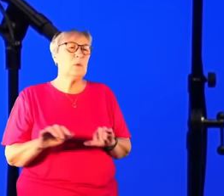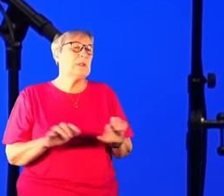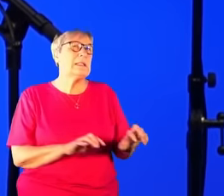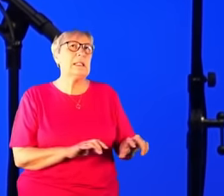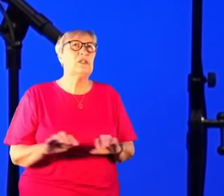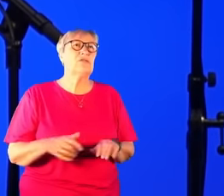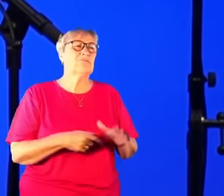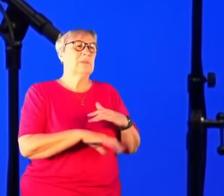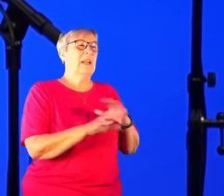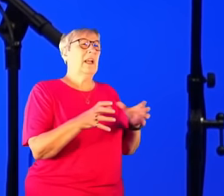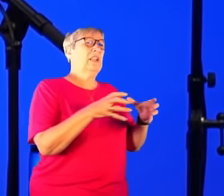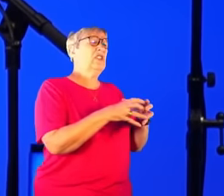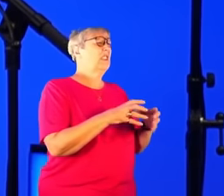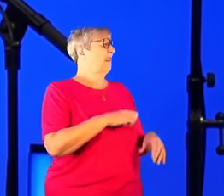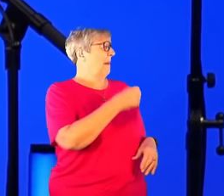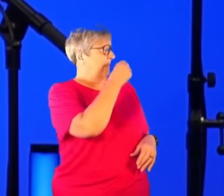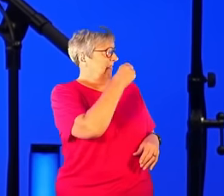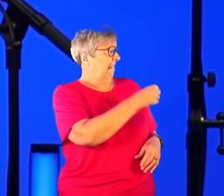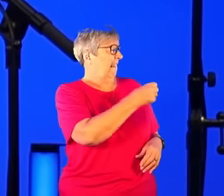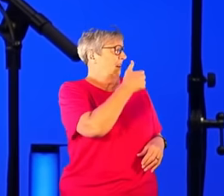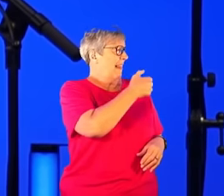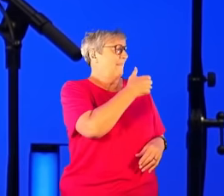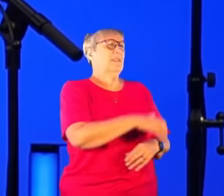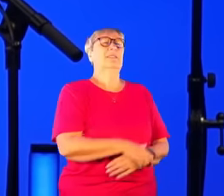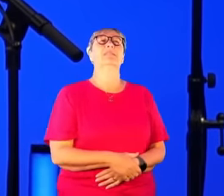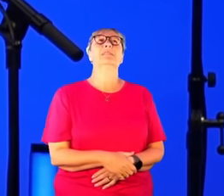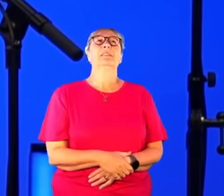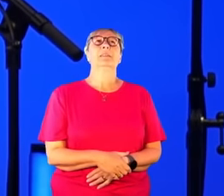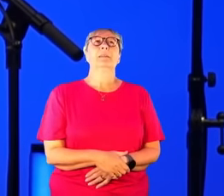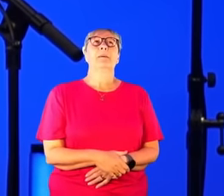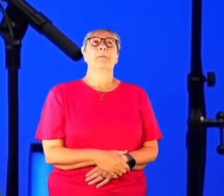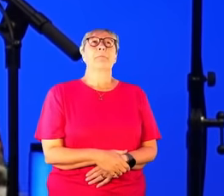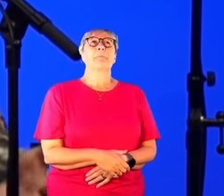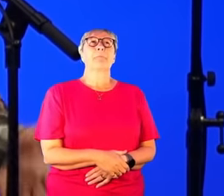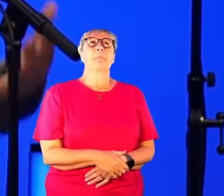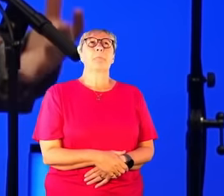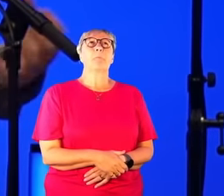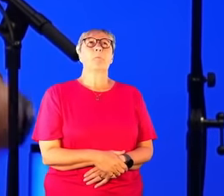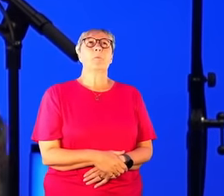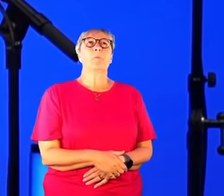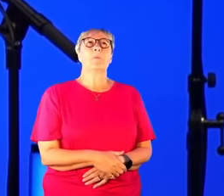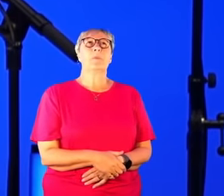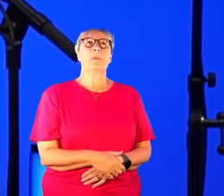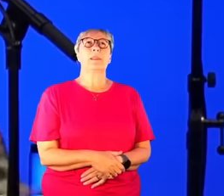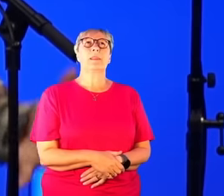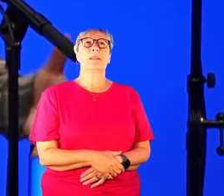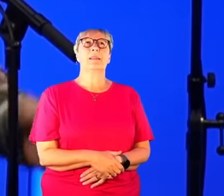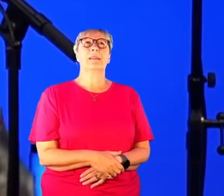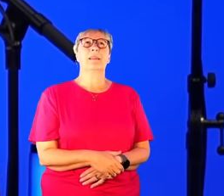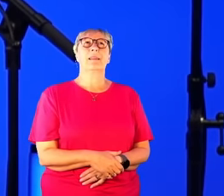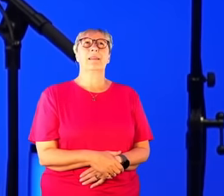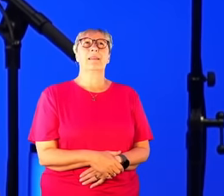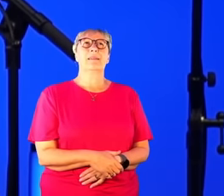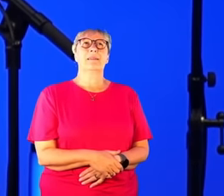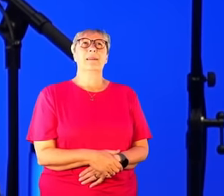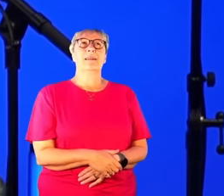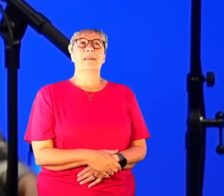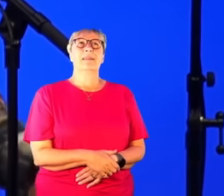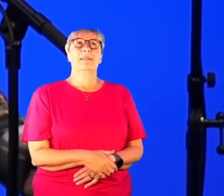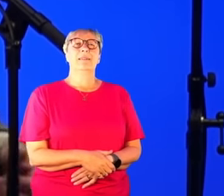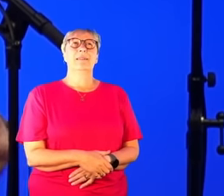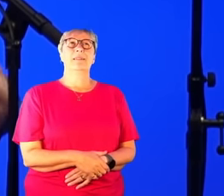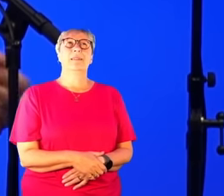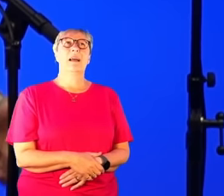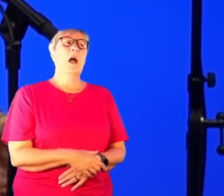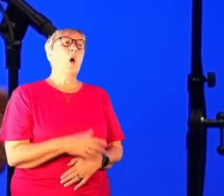in church when I think I was about 10 or 11. And I think, you know, as a bit of an idol for young people